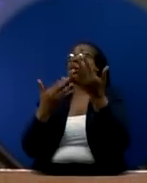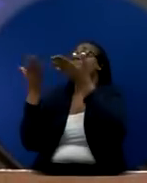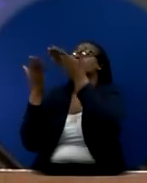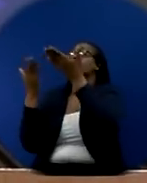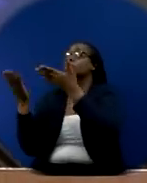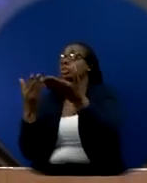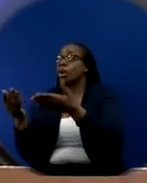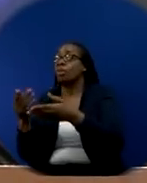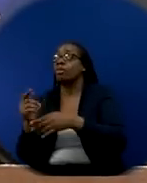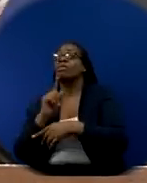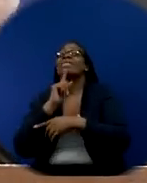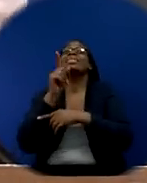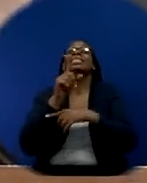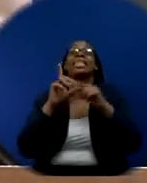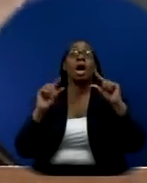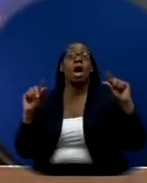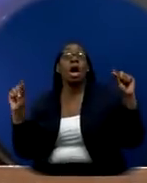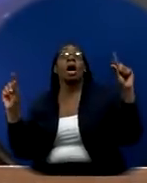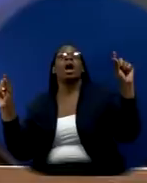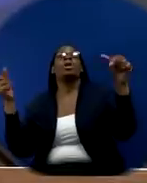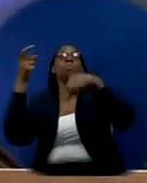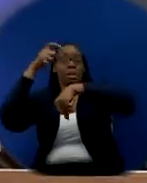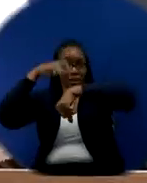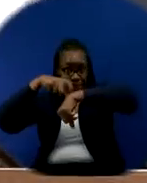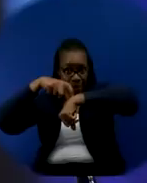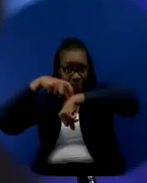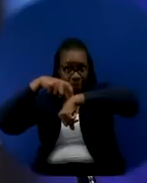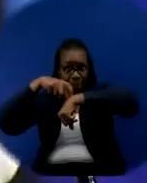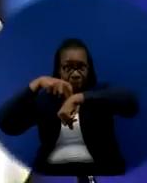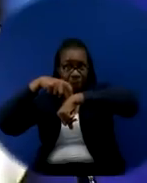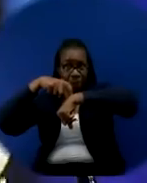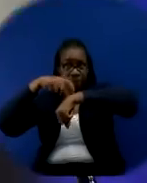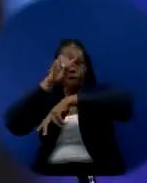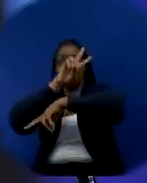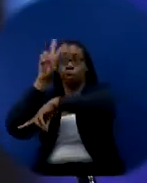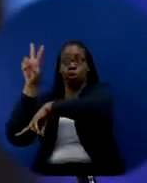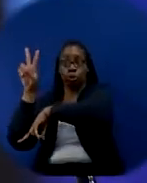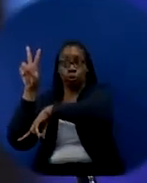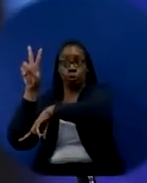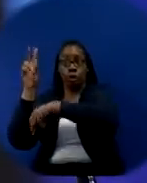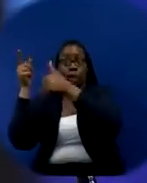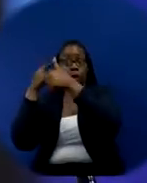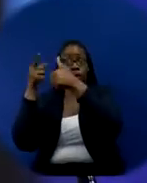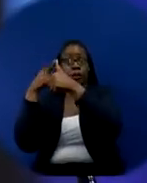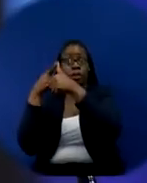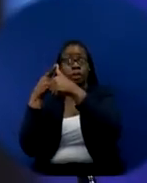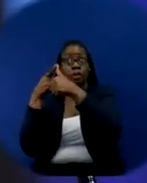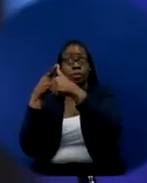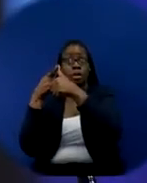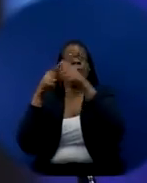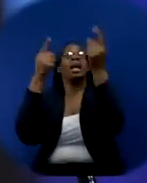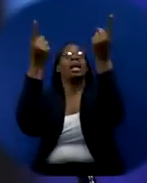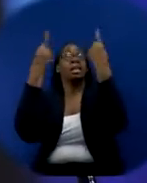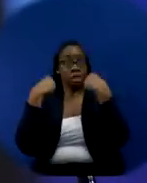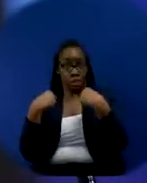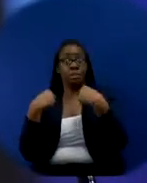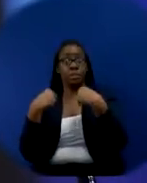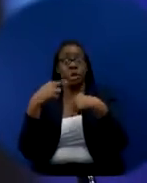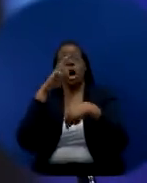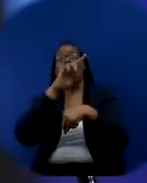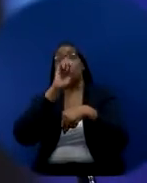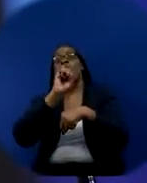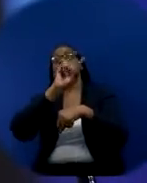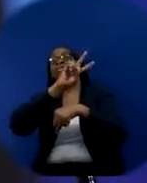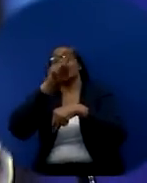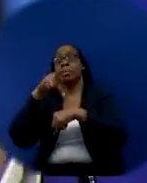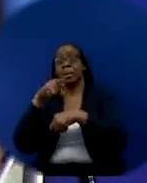everybody who RSVP'd, it's time. Two invitations. The first one, I need you to come. They RSVP'd, I'll